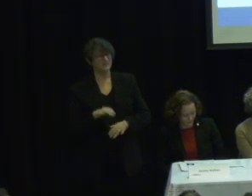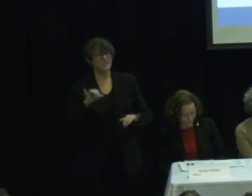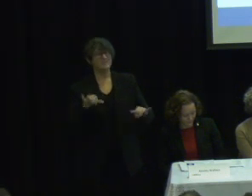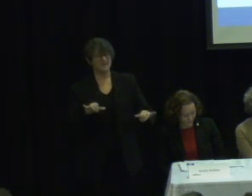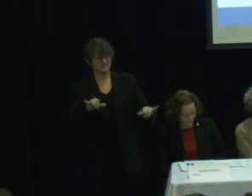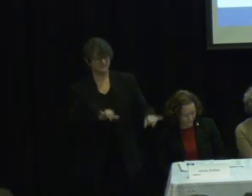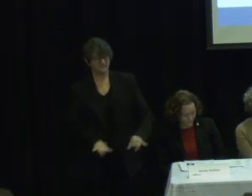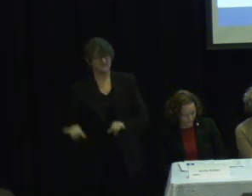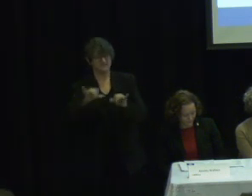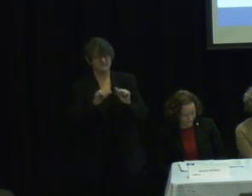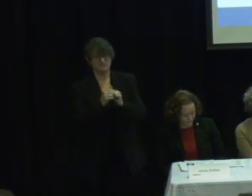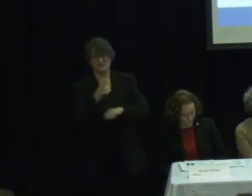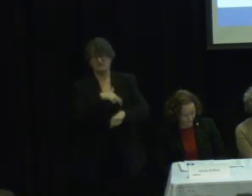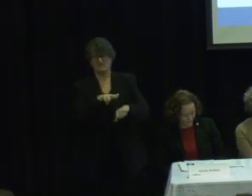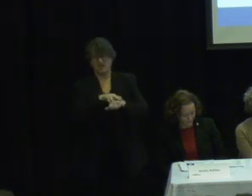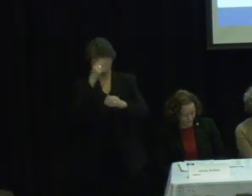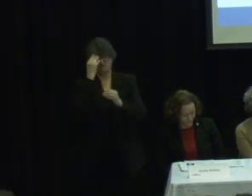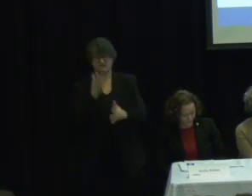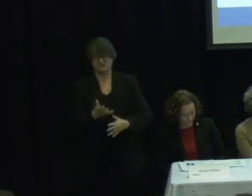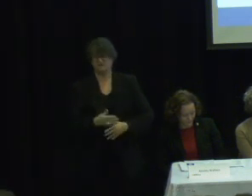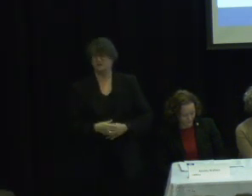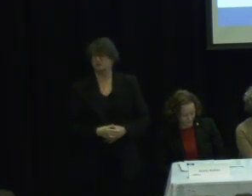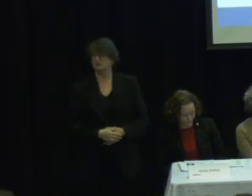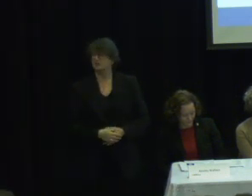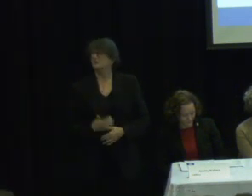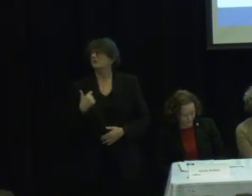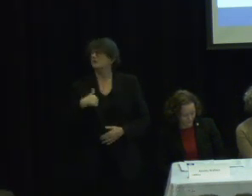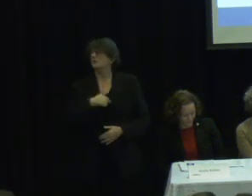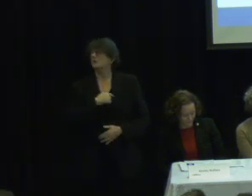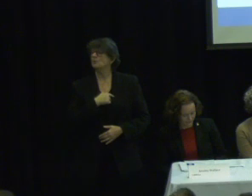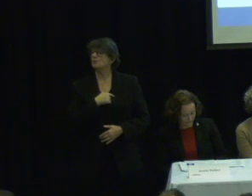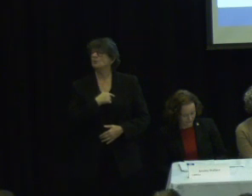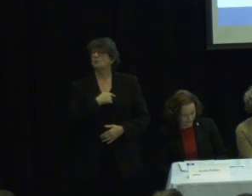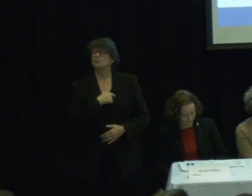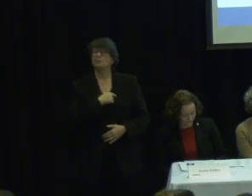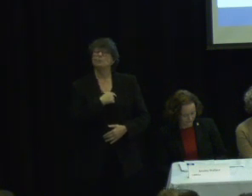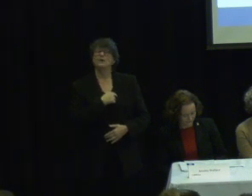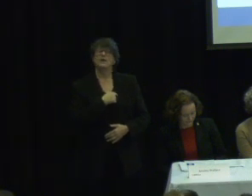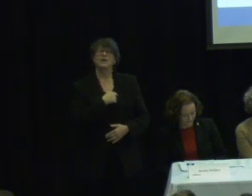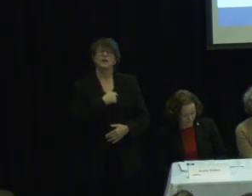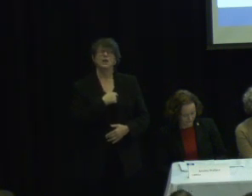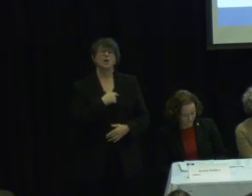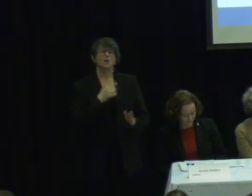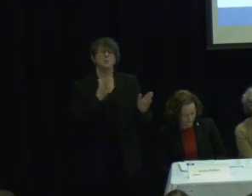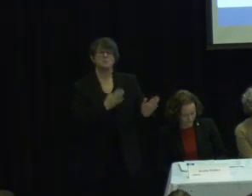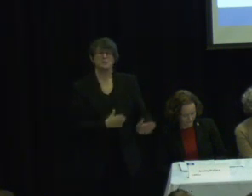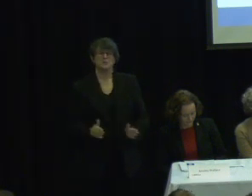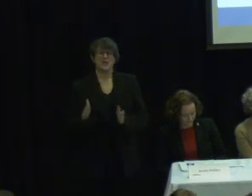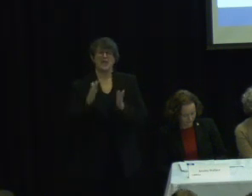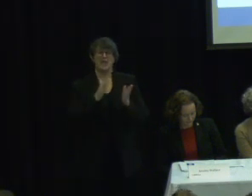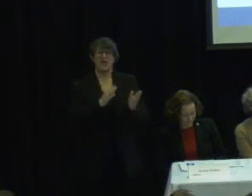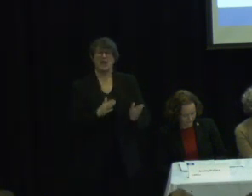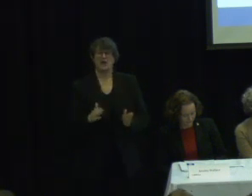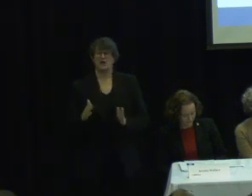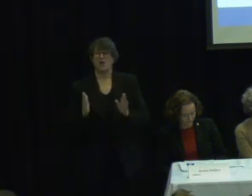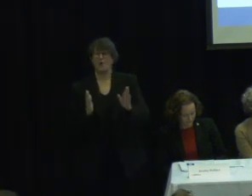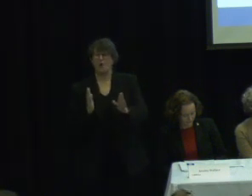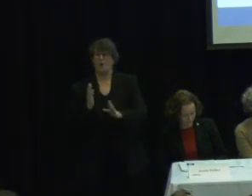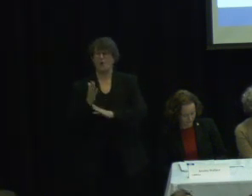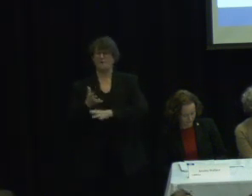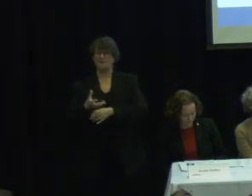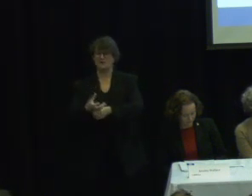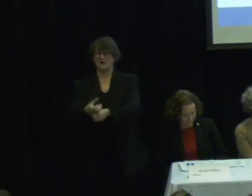data. We doctorate prepared, somewhat overly confident